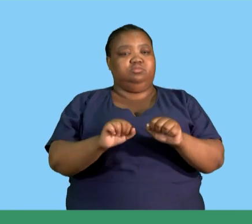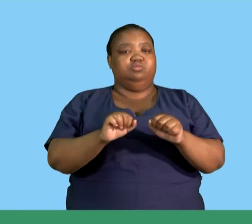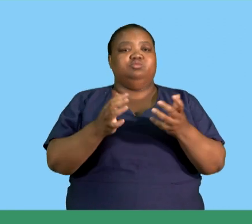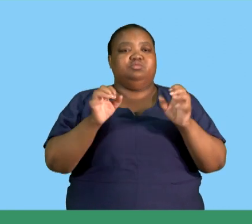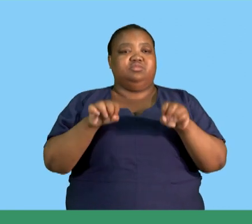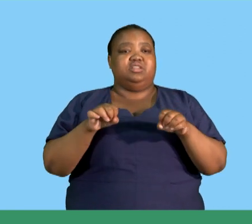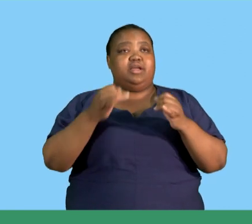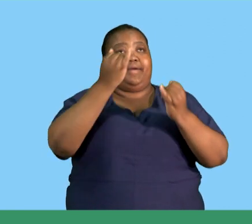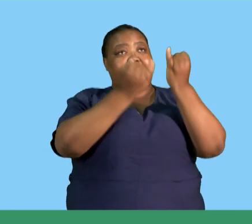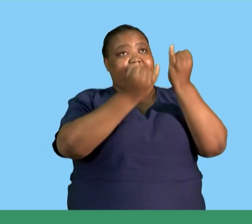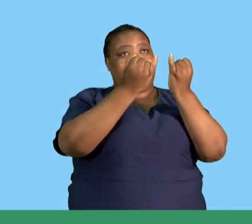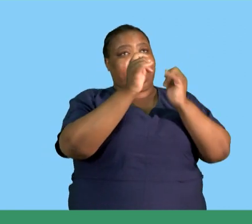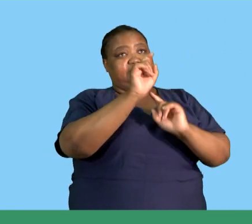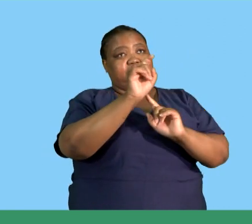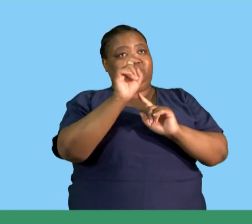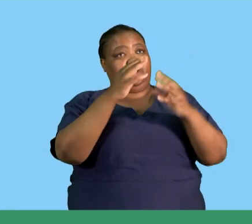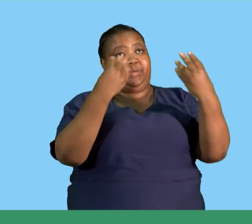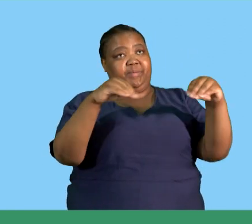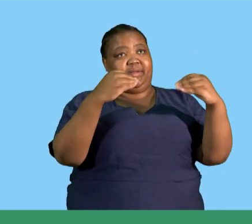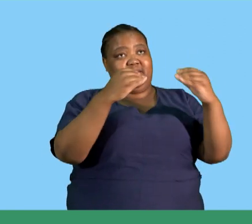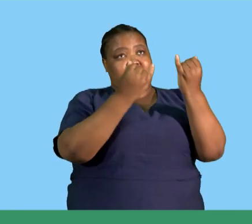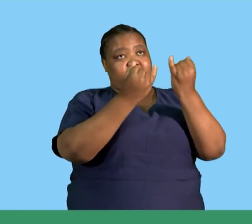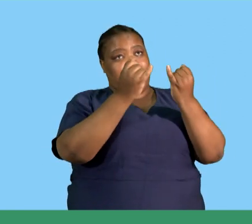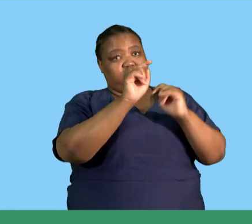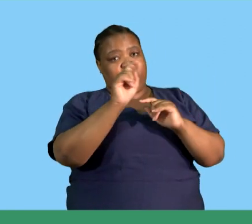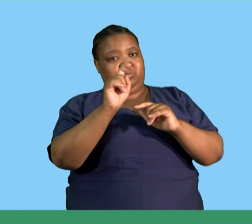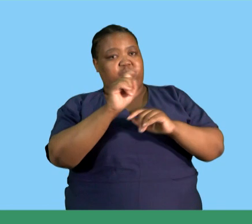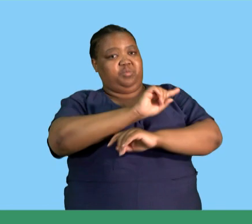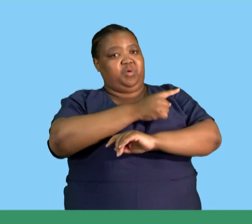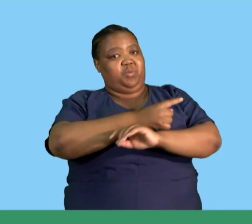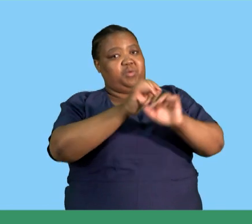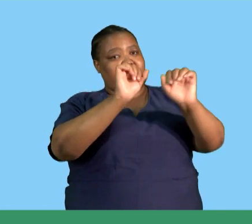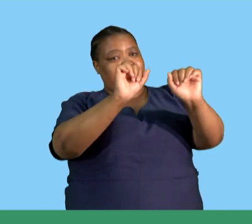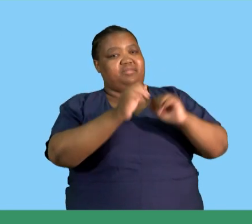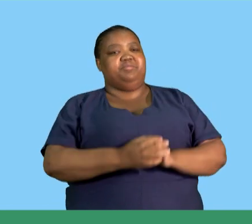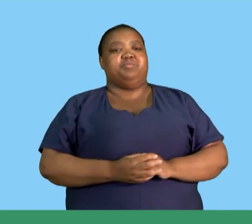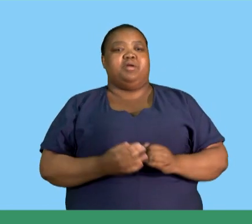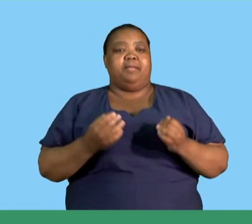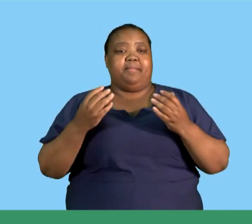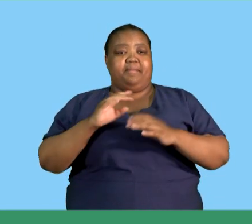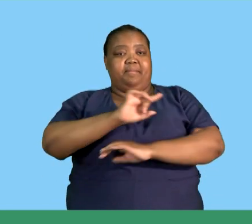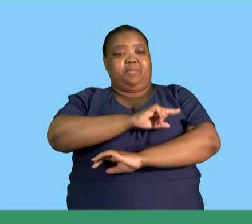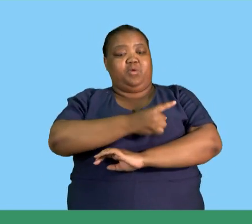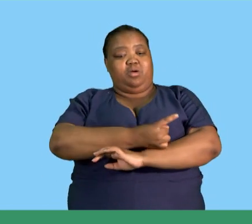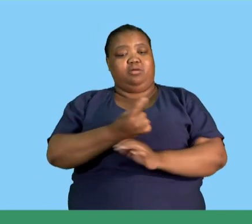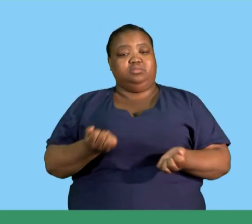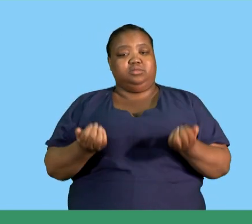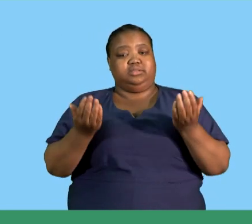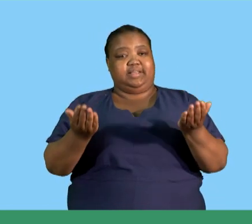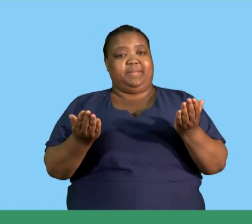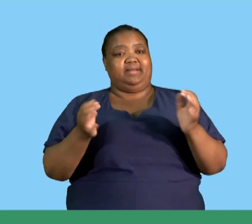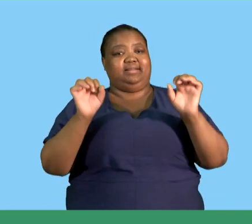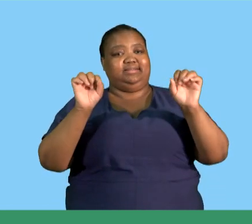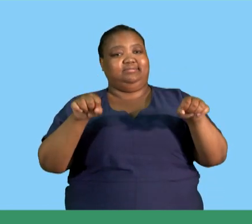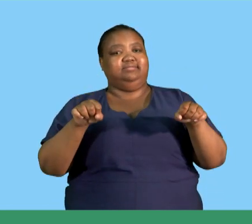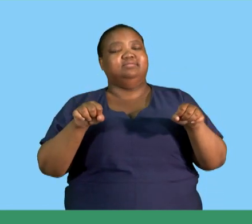competitors. It's the degree or amount of power of existing or current competitors within the market.